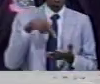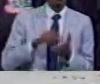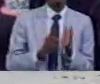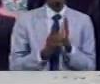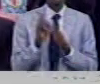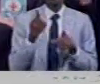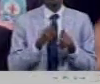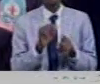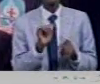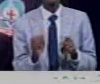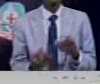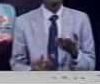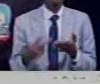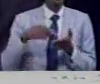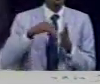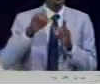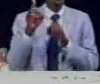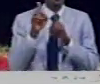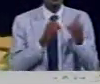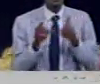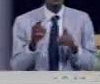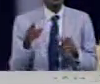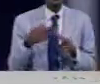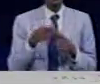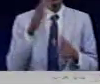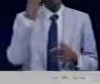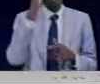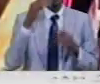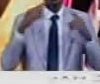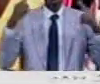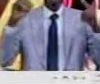like diamonds in the sky.